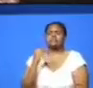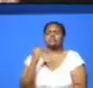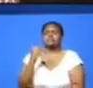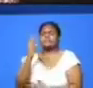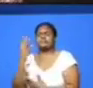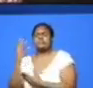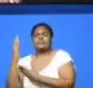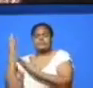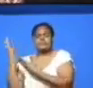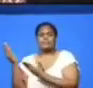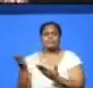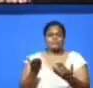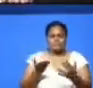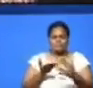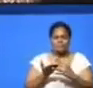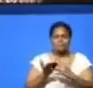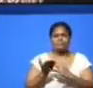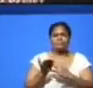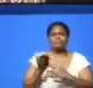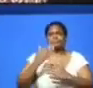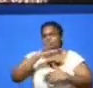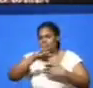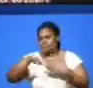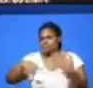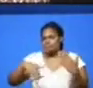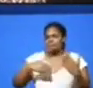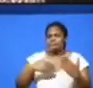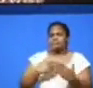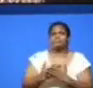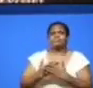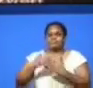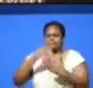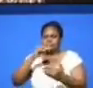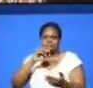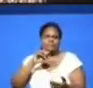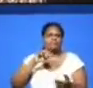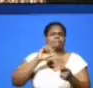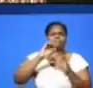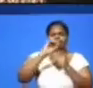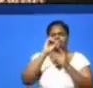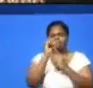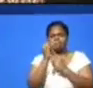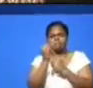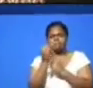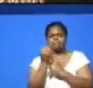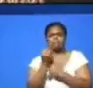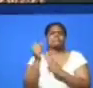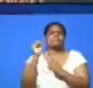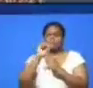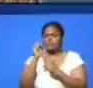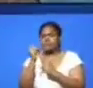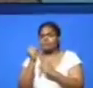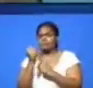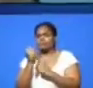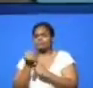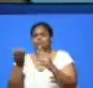face, He'll take you through every valley to stand on the mountain by